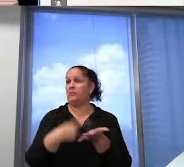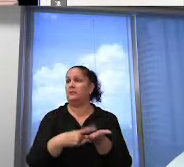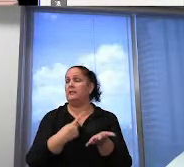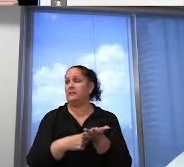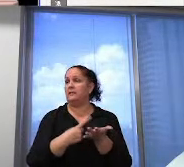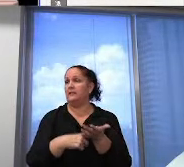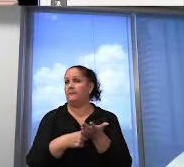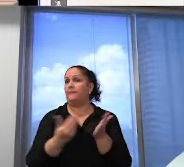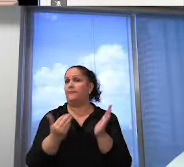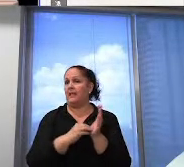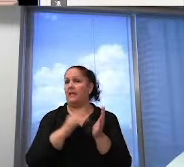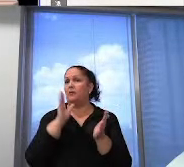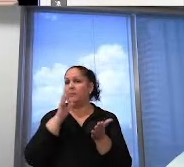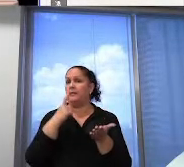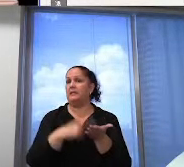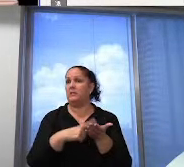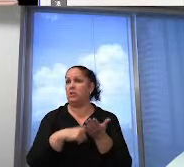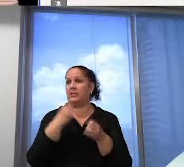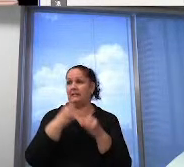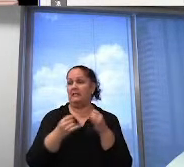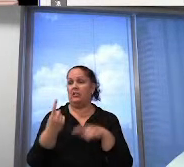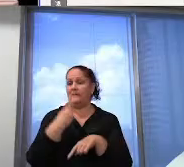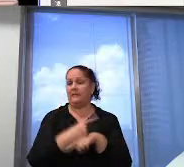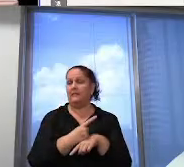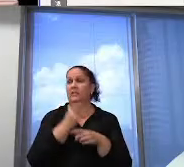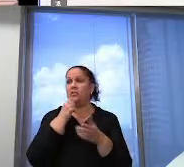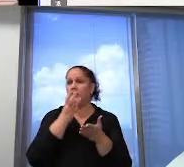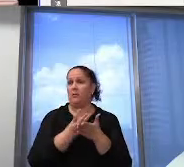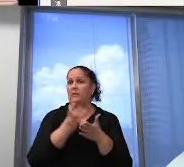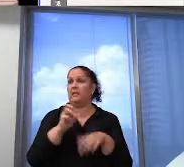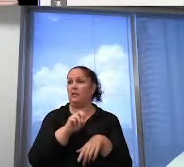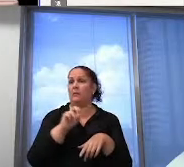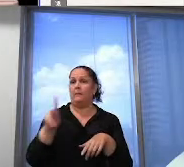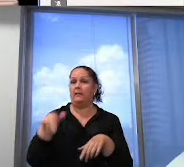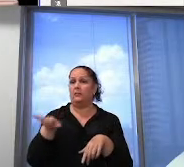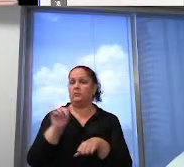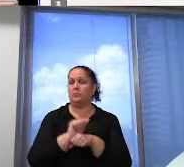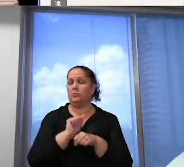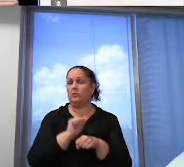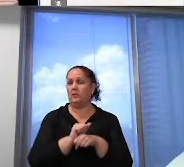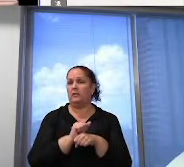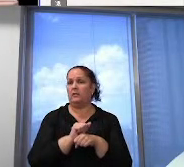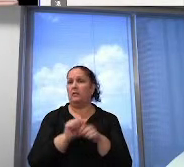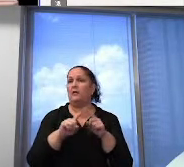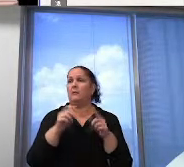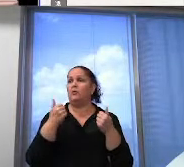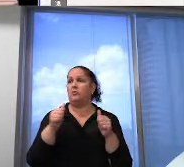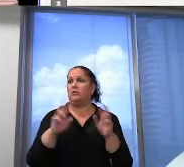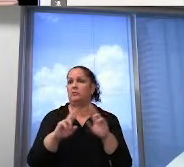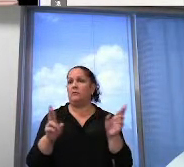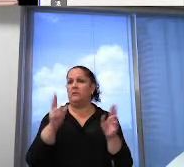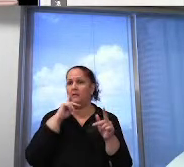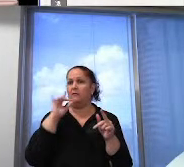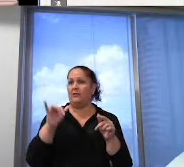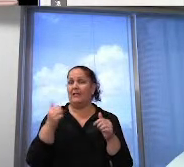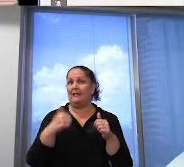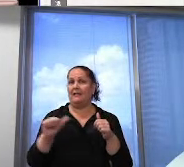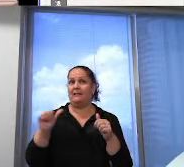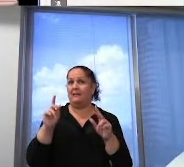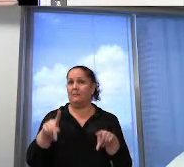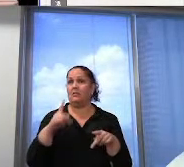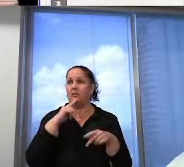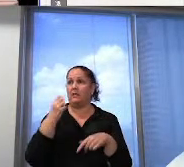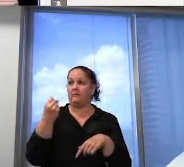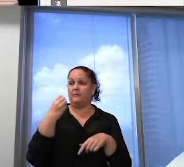they want to talk about, again, we will discuss them at the end of the day so the witnesses can go back to work. But try to be ready for that. And